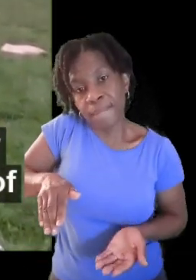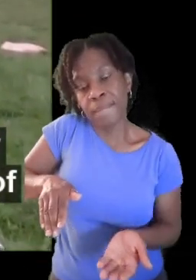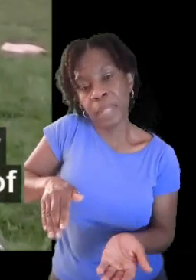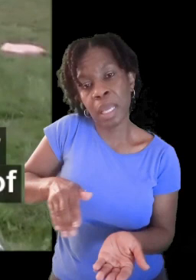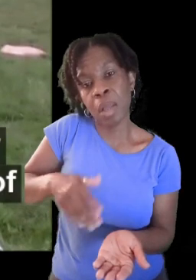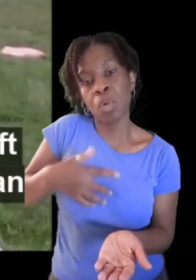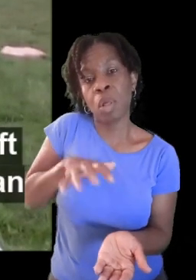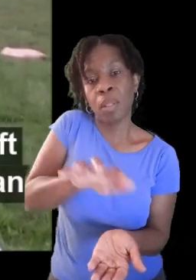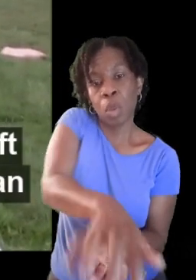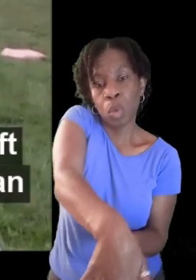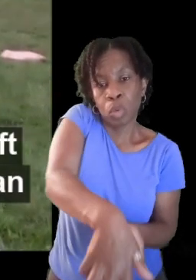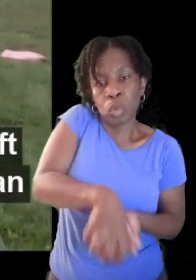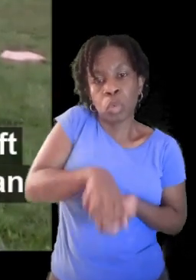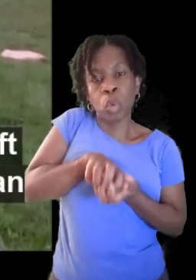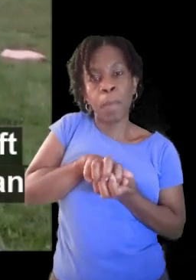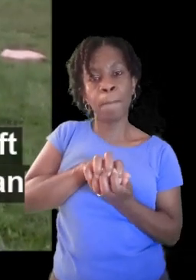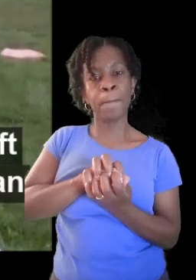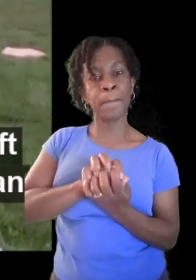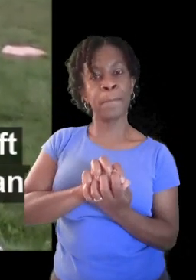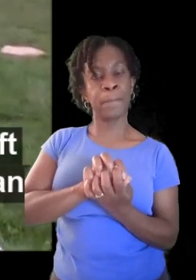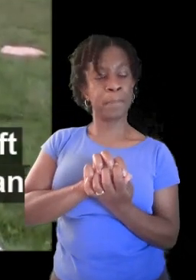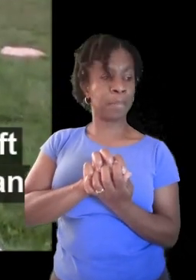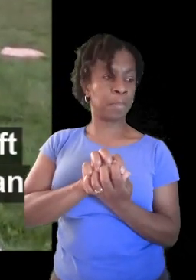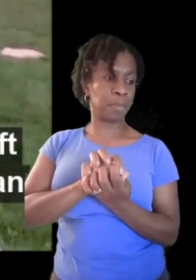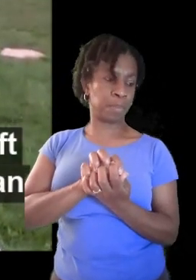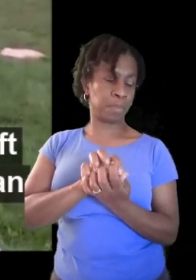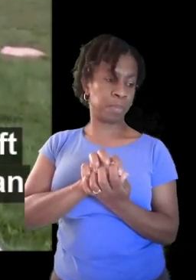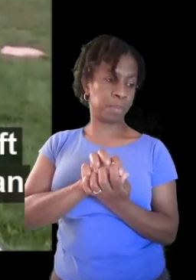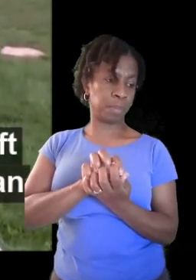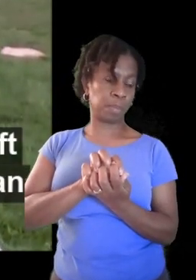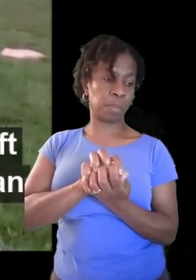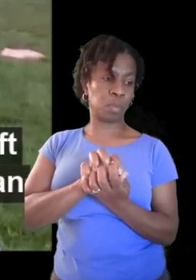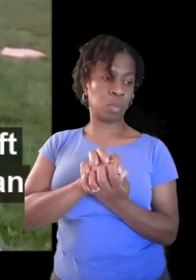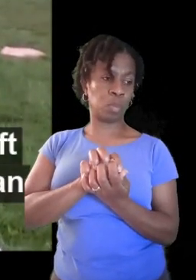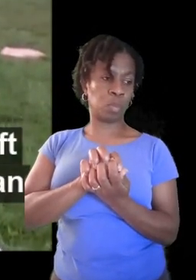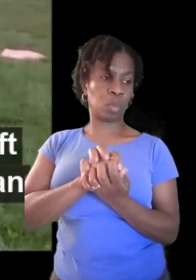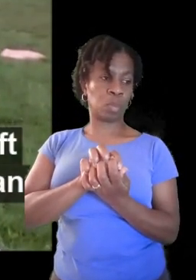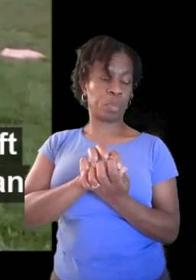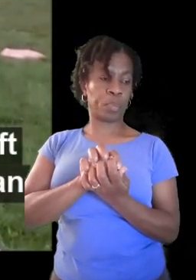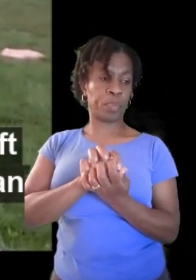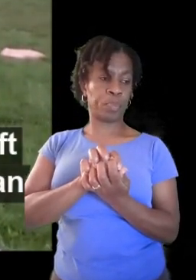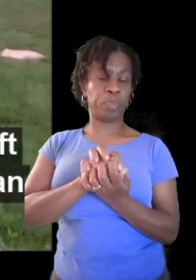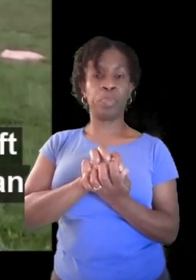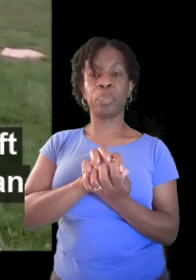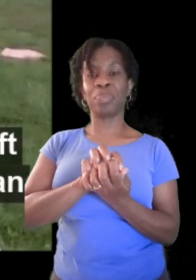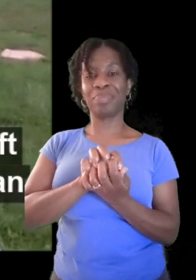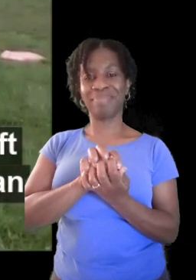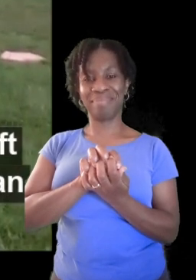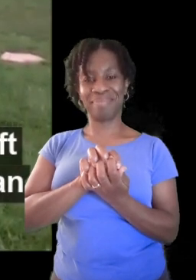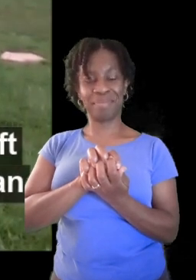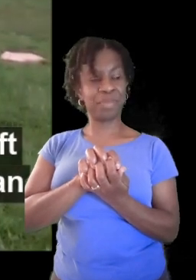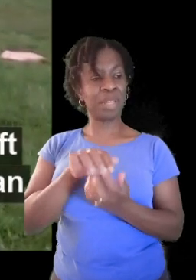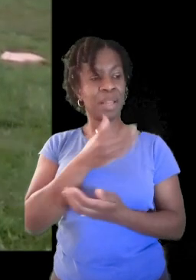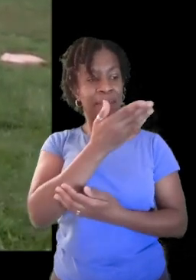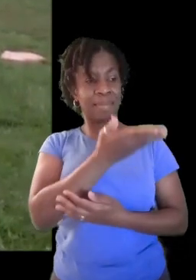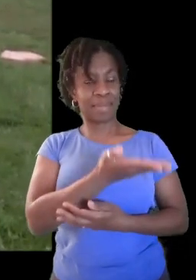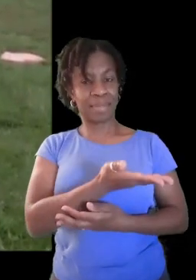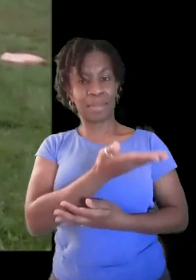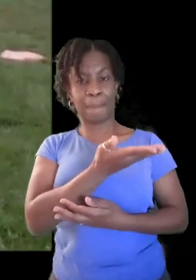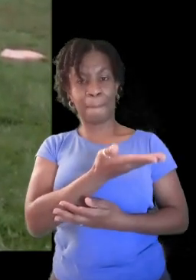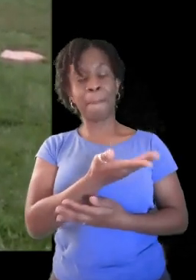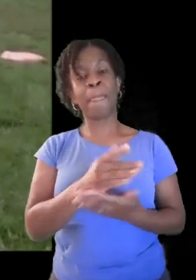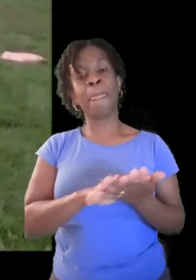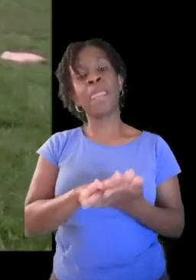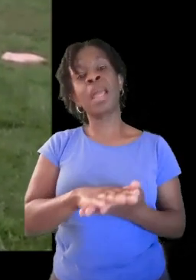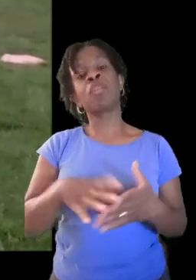ground, and then you will scoop the ball up when it gets in using soft hands and bringing it up to your body so that you can get